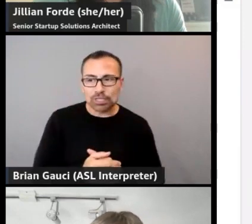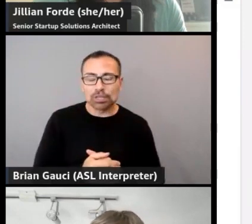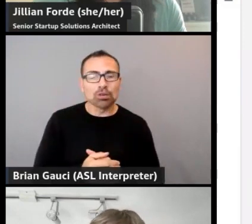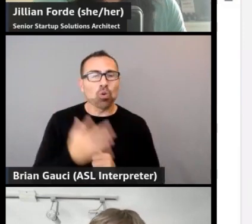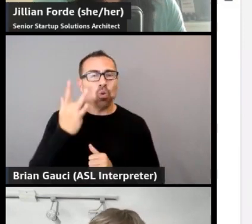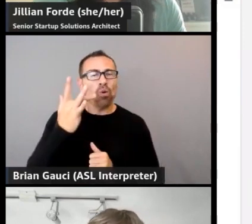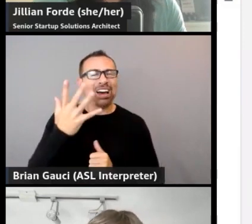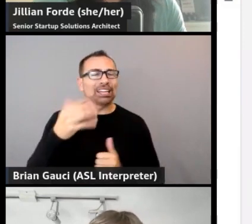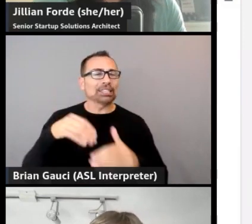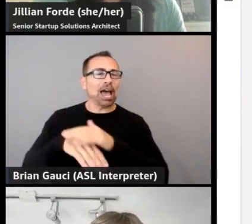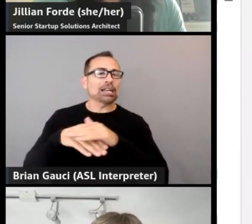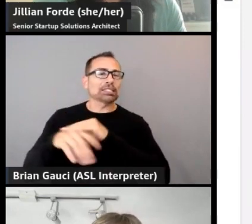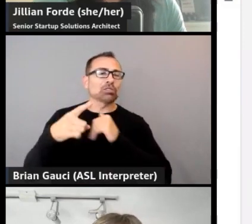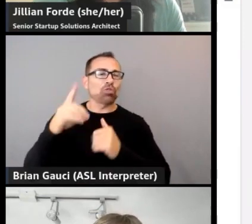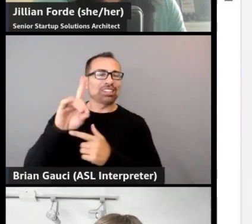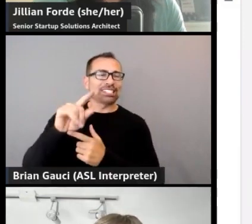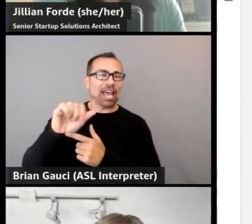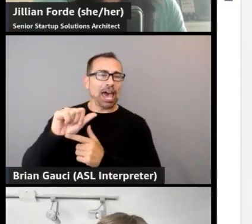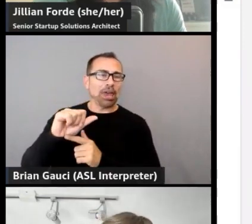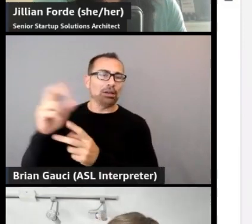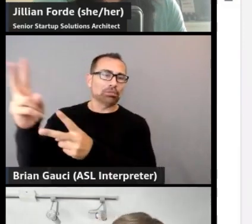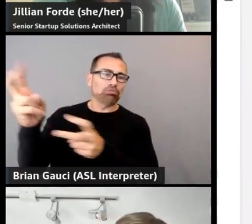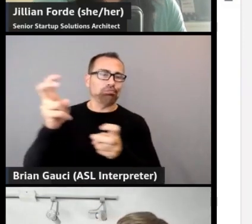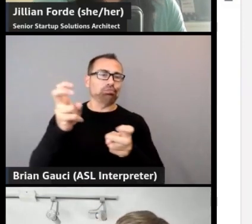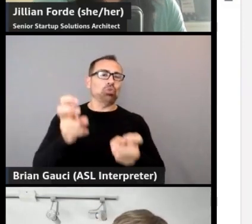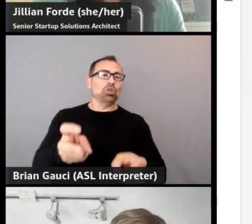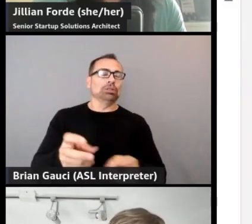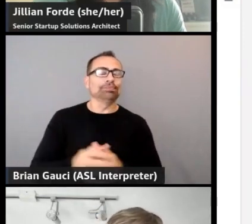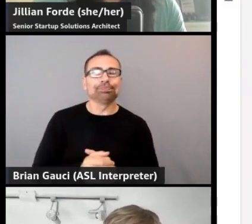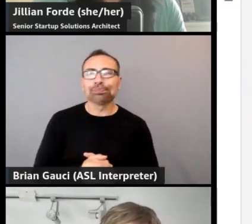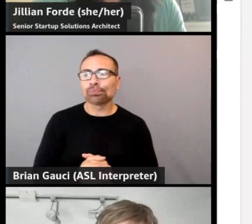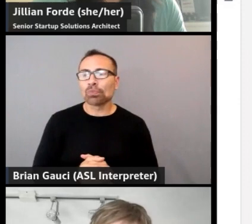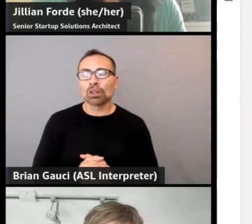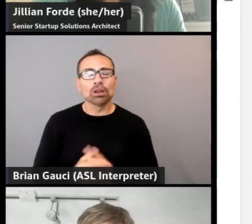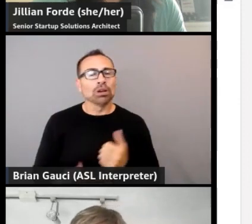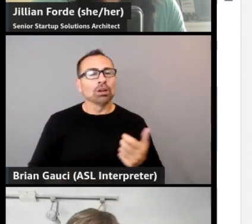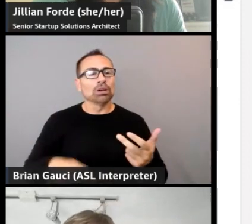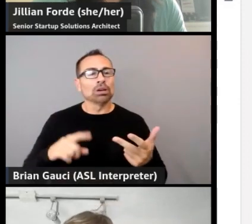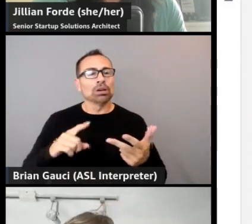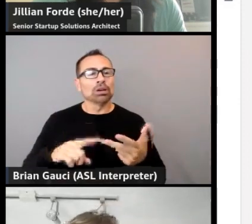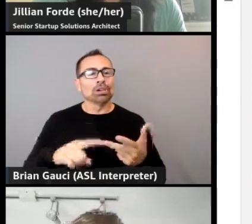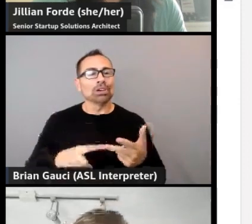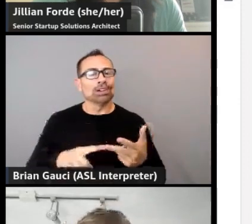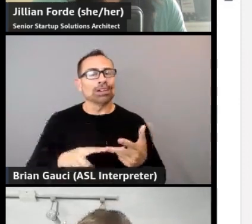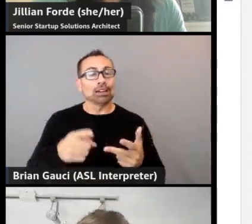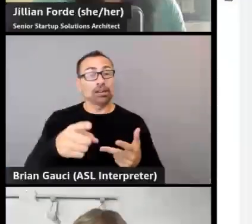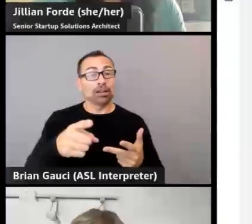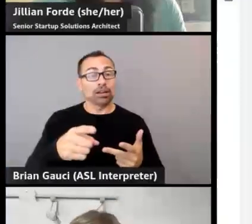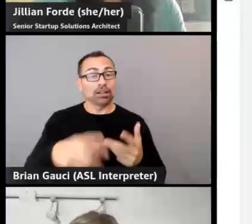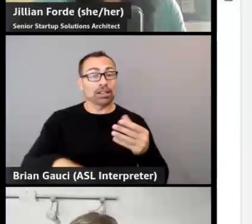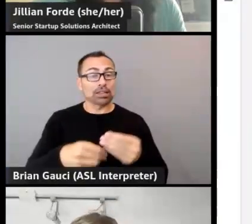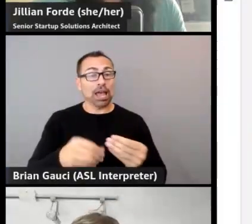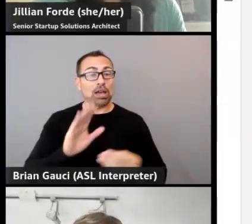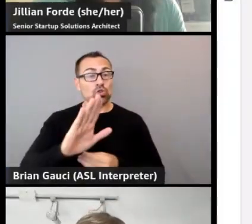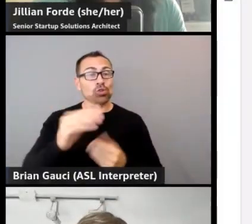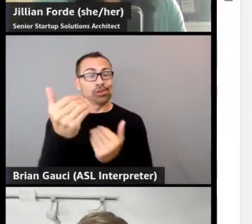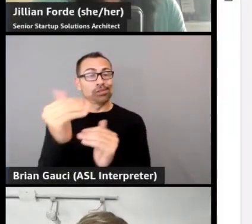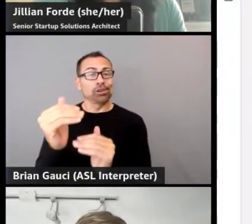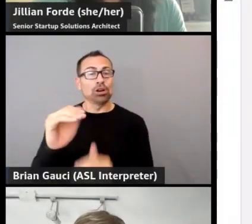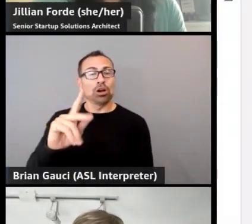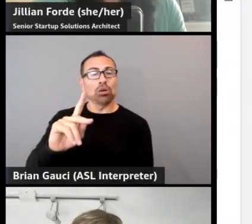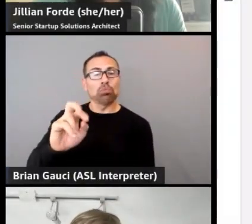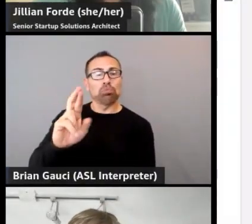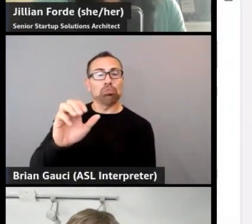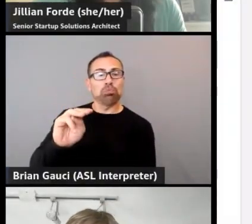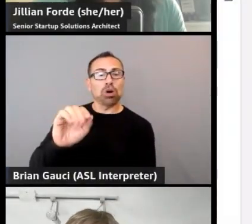in those data files that you'll be putting in. The next place is to add in your parameters. So parameters are really